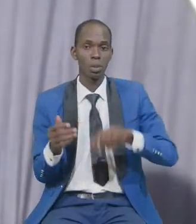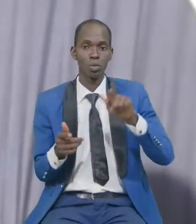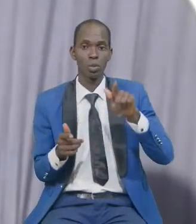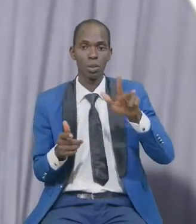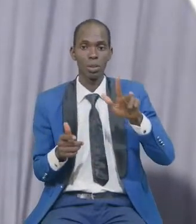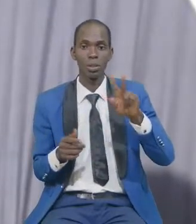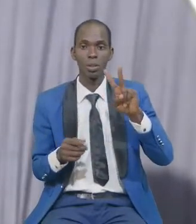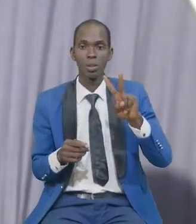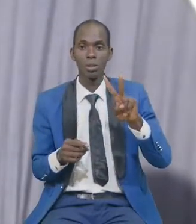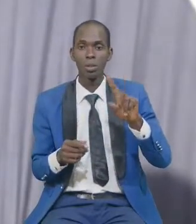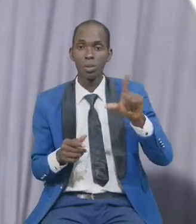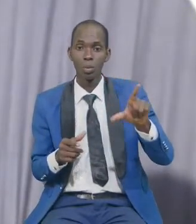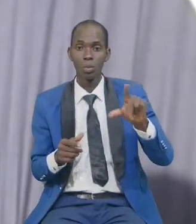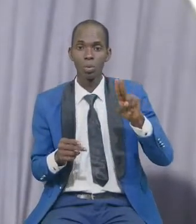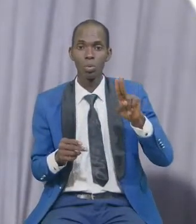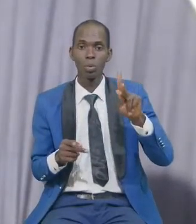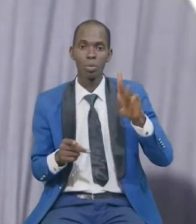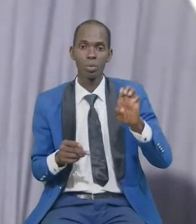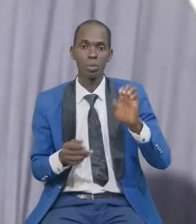Luke